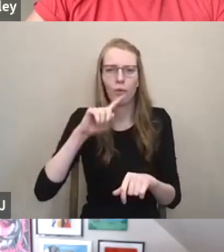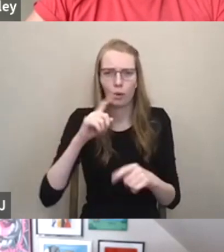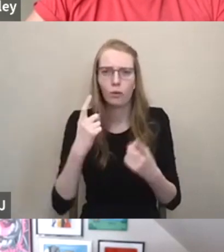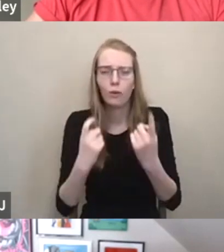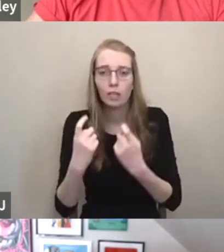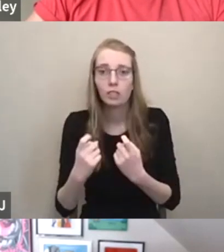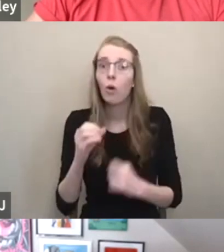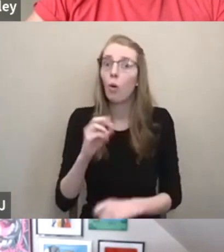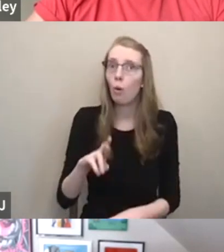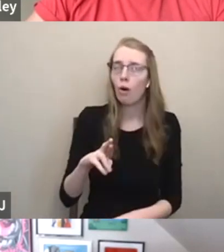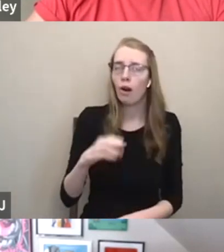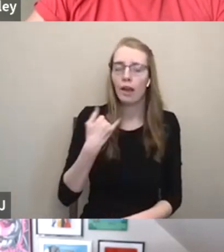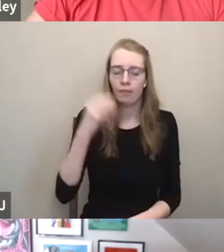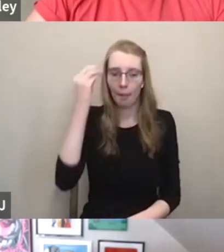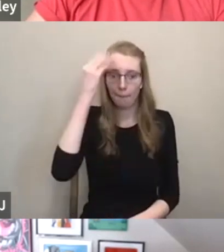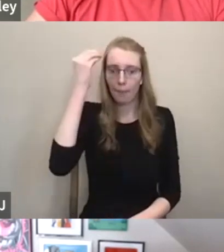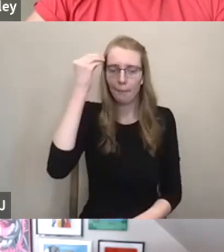come up while we're talking.